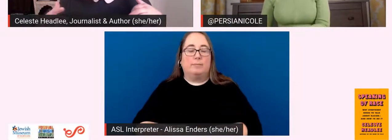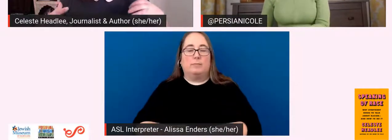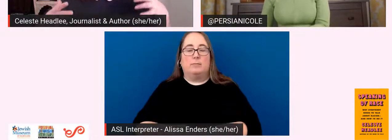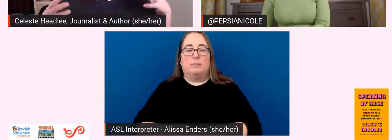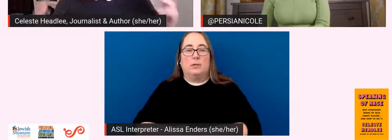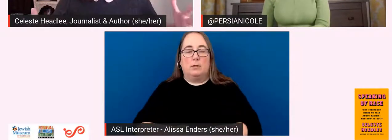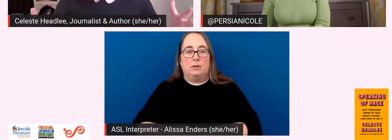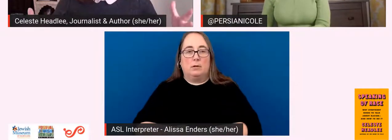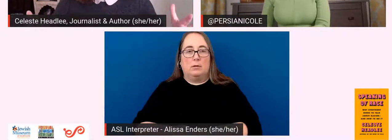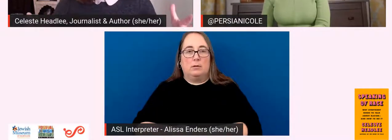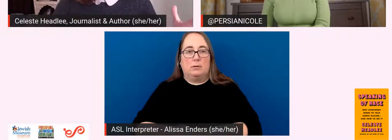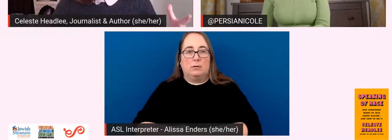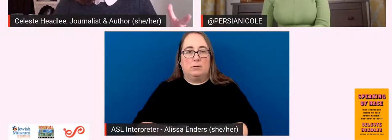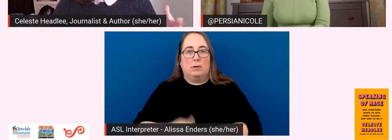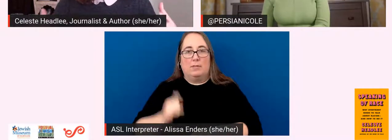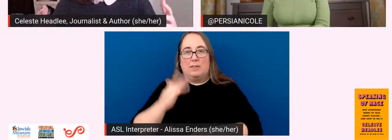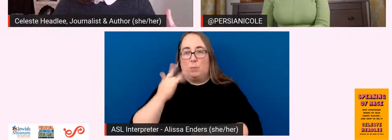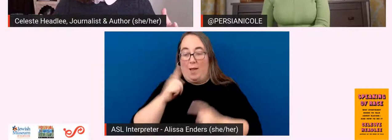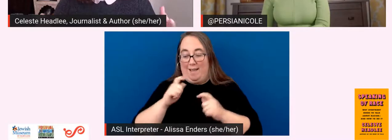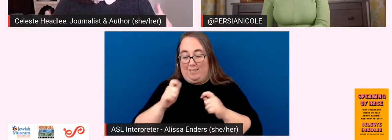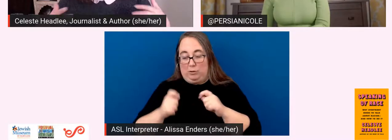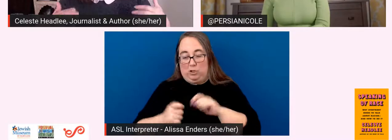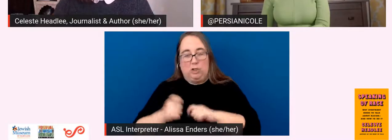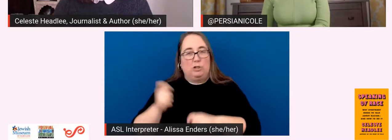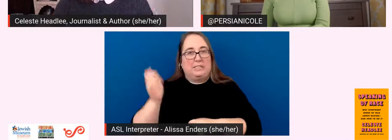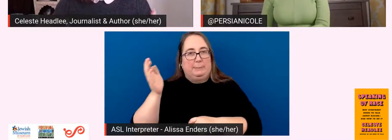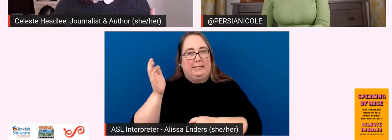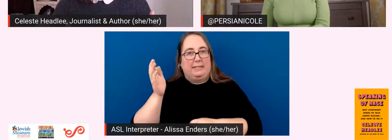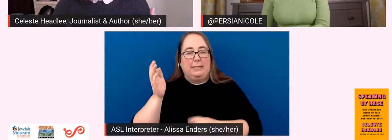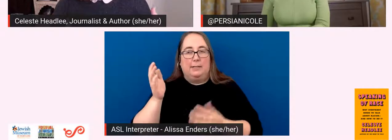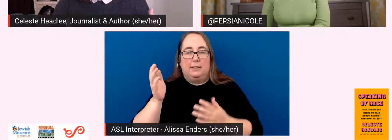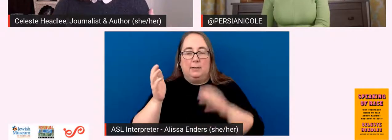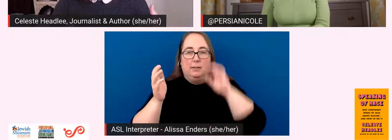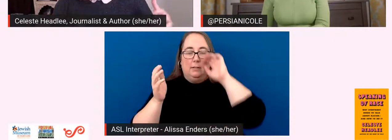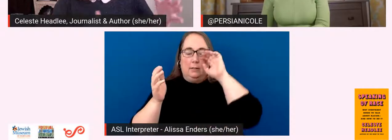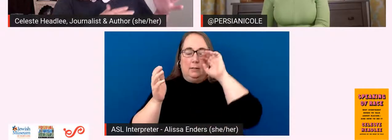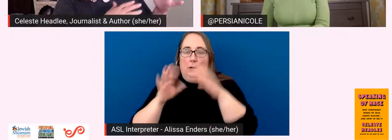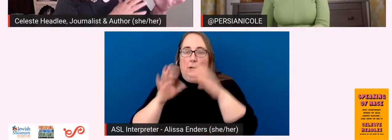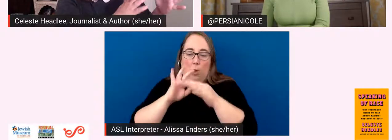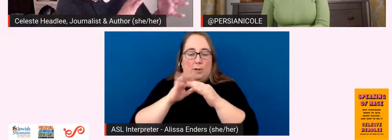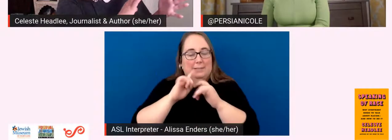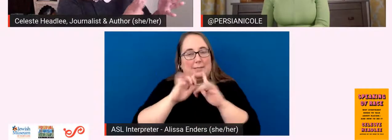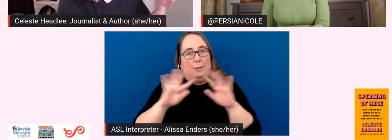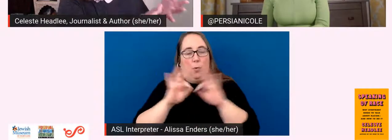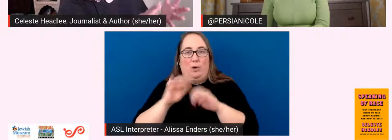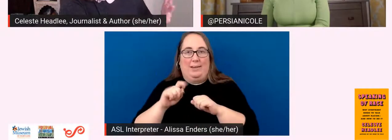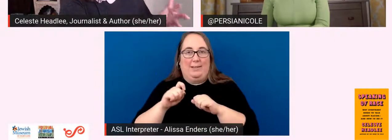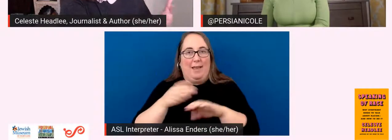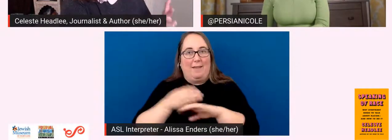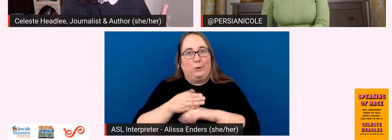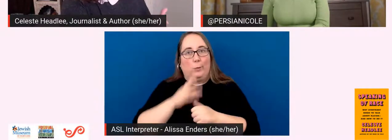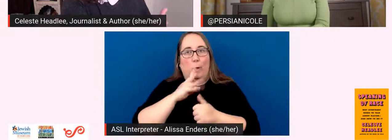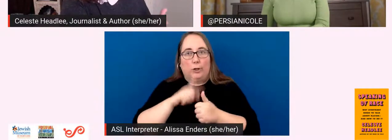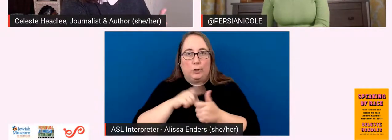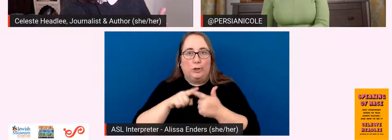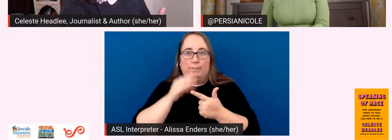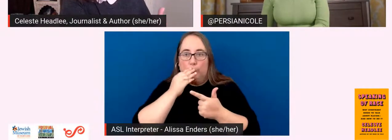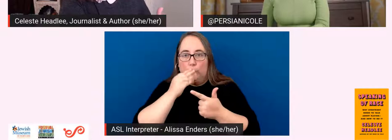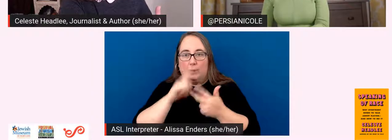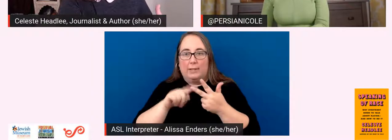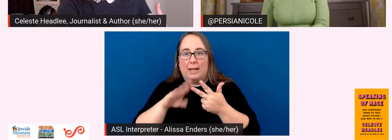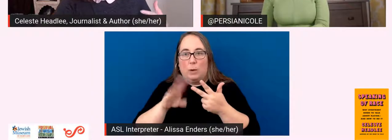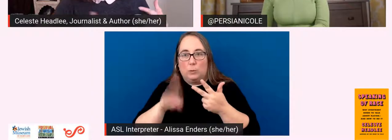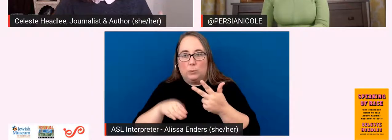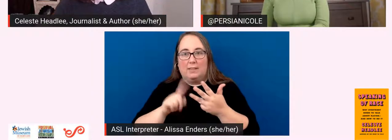why, evolutionarily speaking, belonging is our most inherent and urgent need after you cover water, food, and shelter.